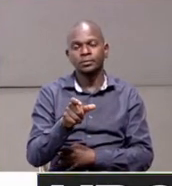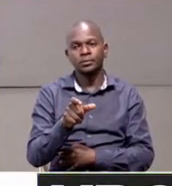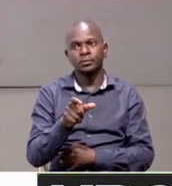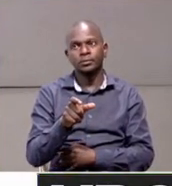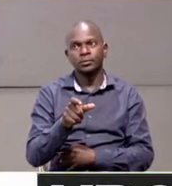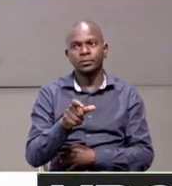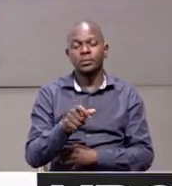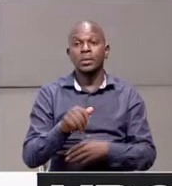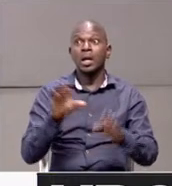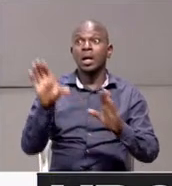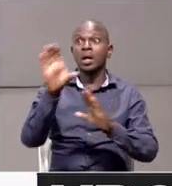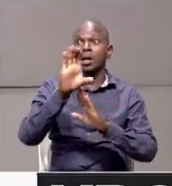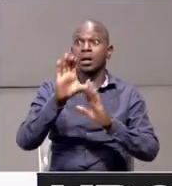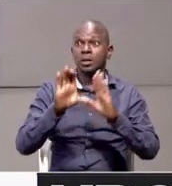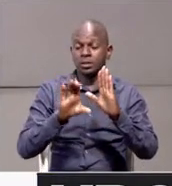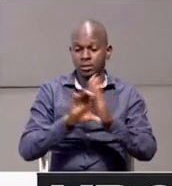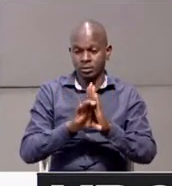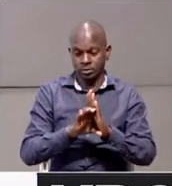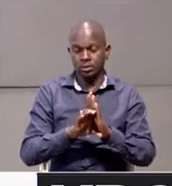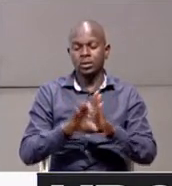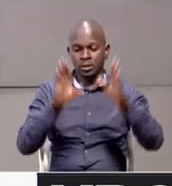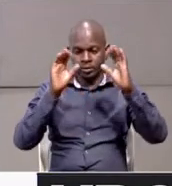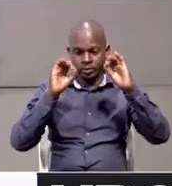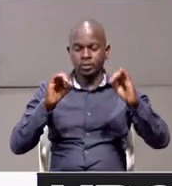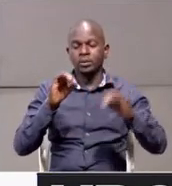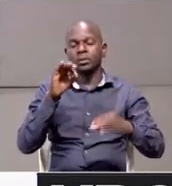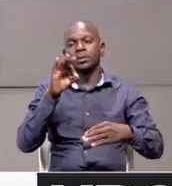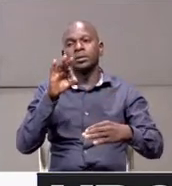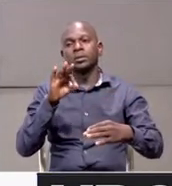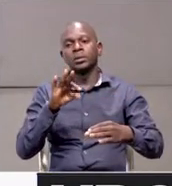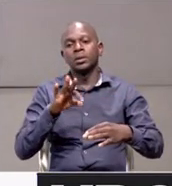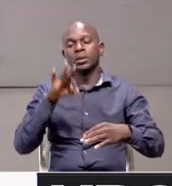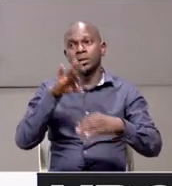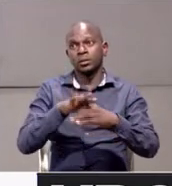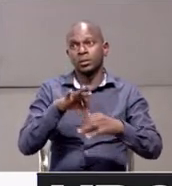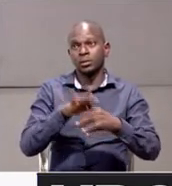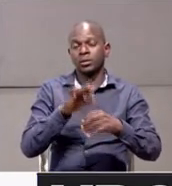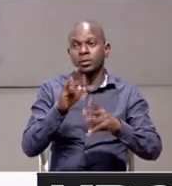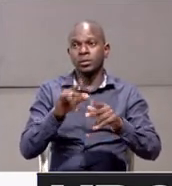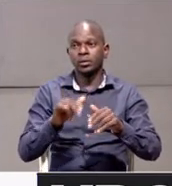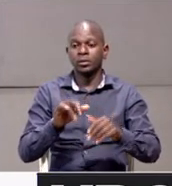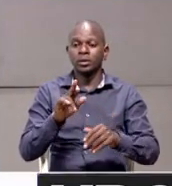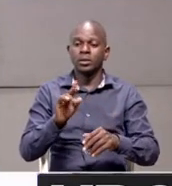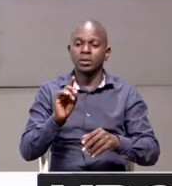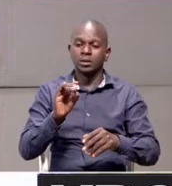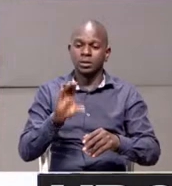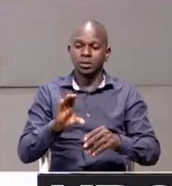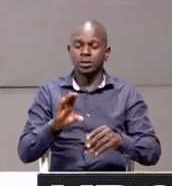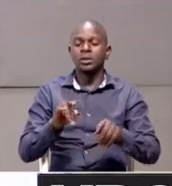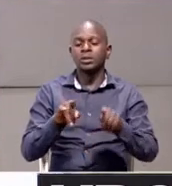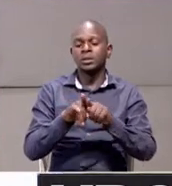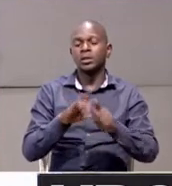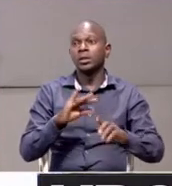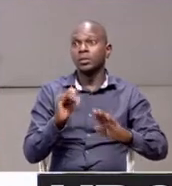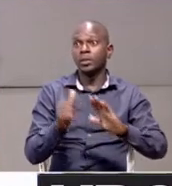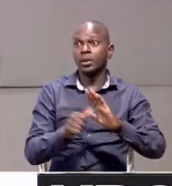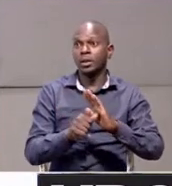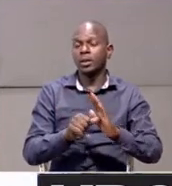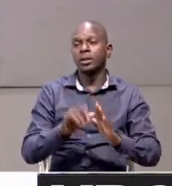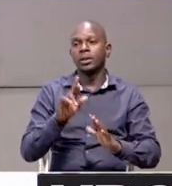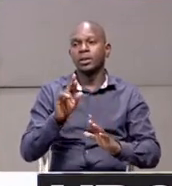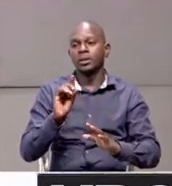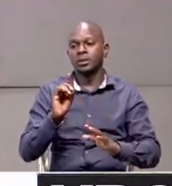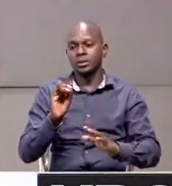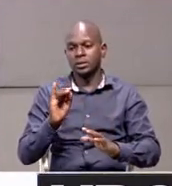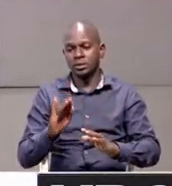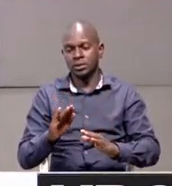The Constitution of Uganda grants the president to elect representatives referred to as RDCs and deputies. So in 2022,